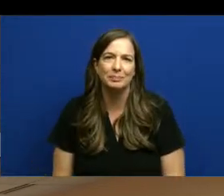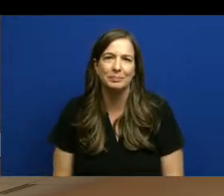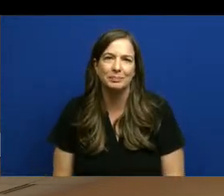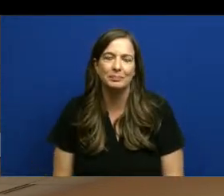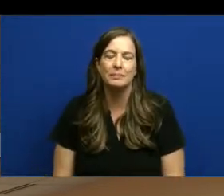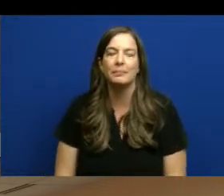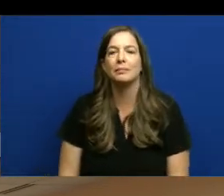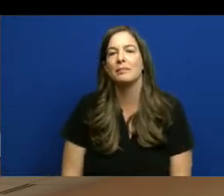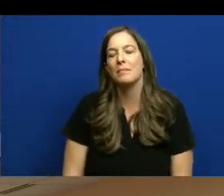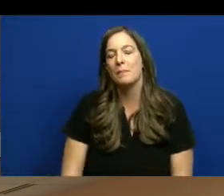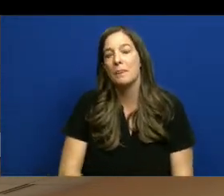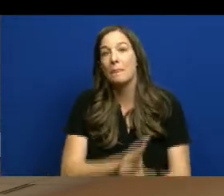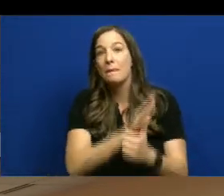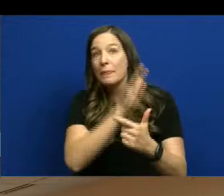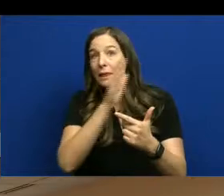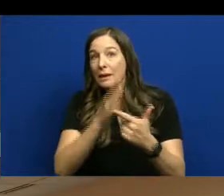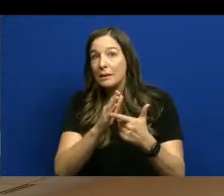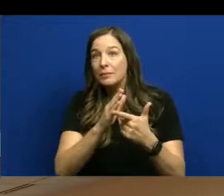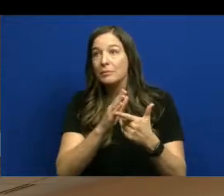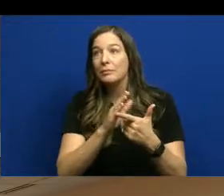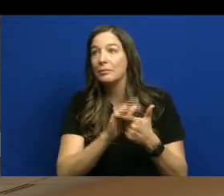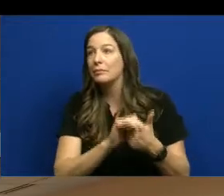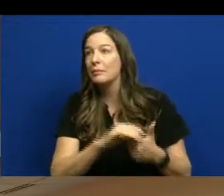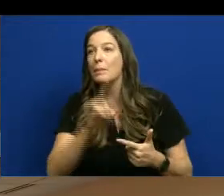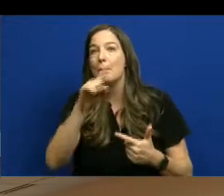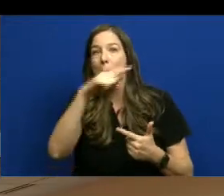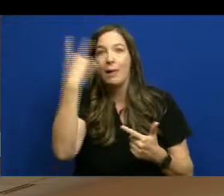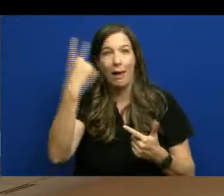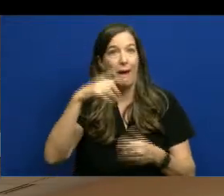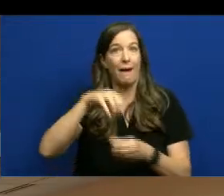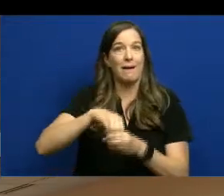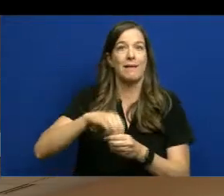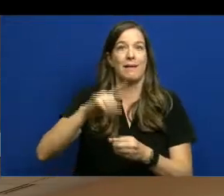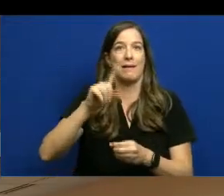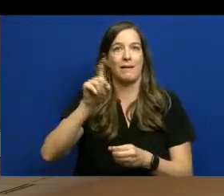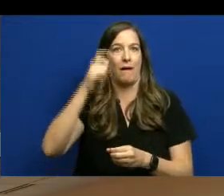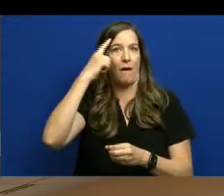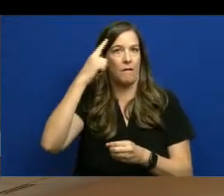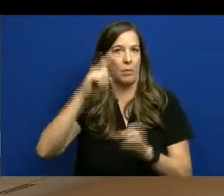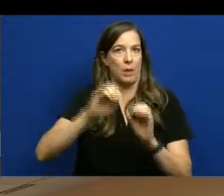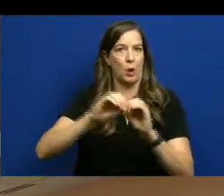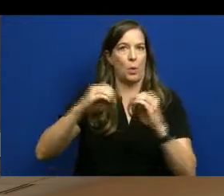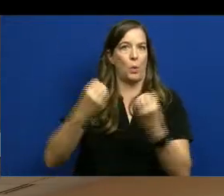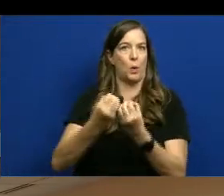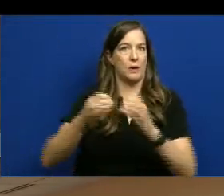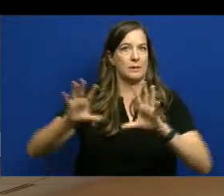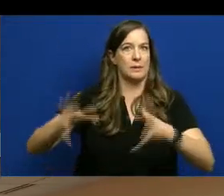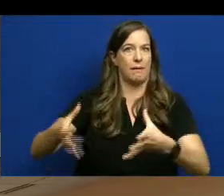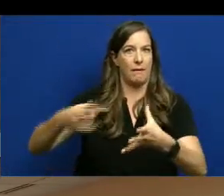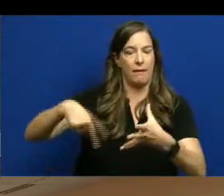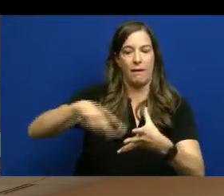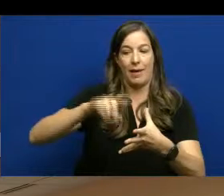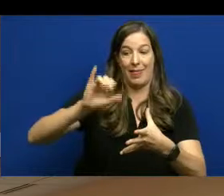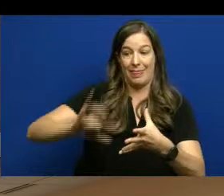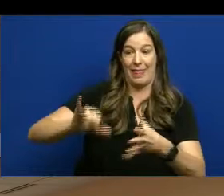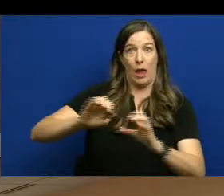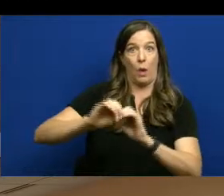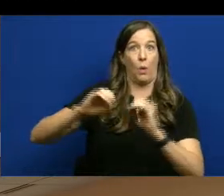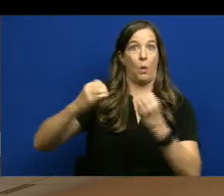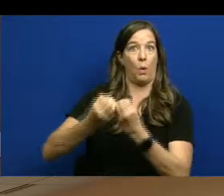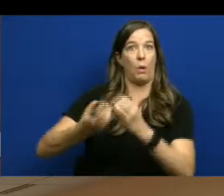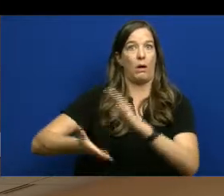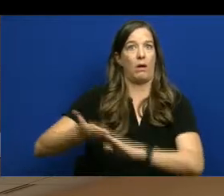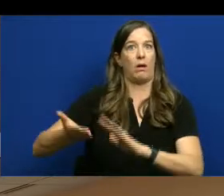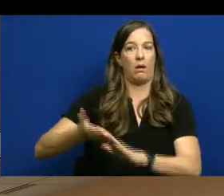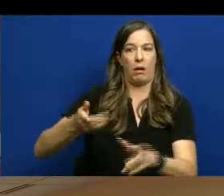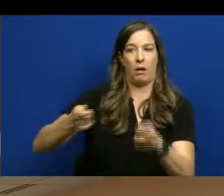Also, the Black in Government organization is an organization run by Black